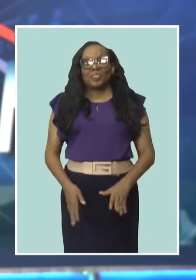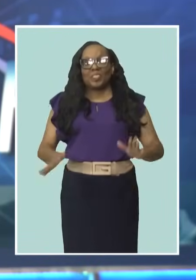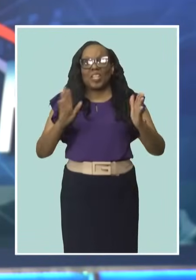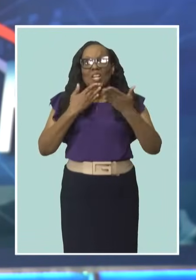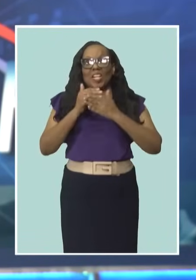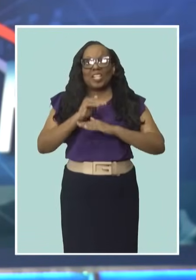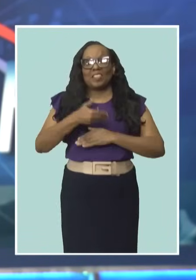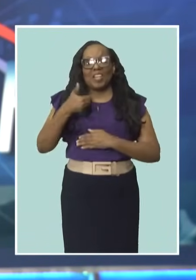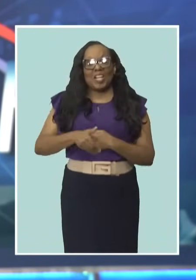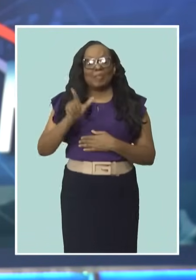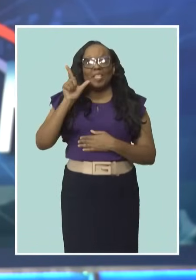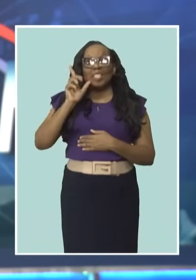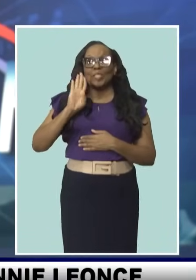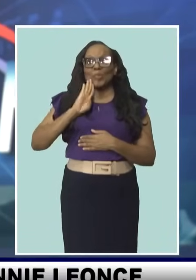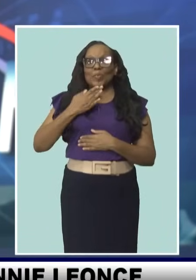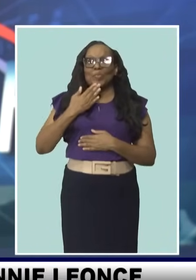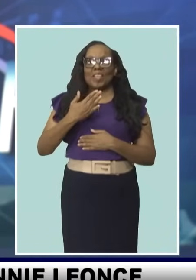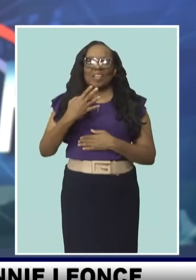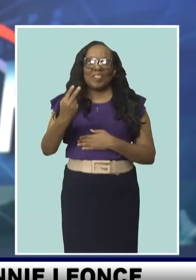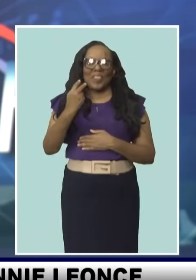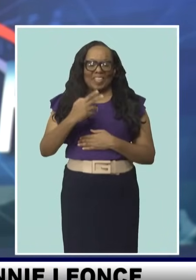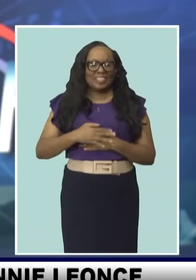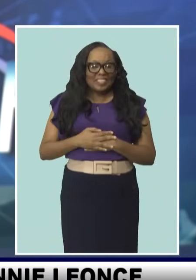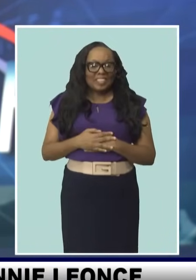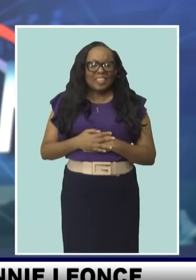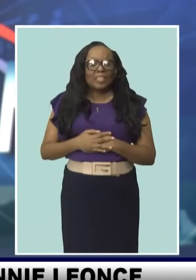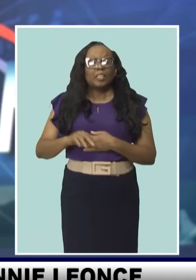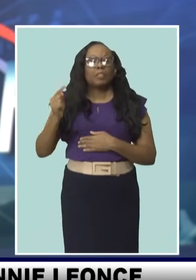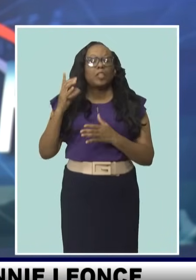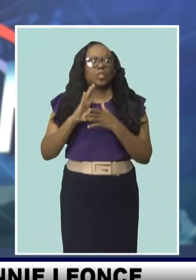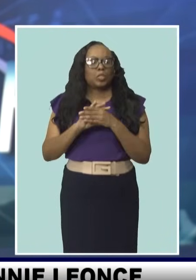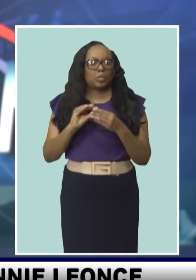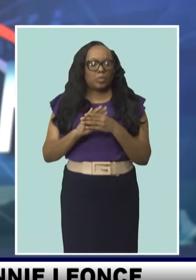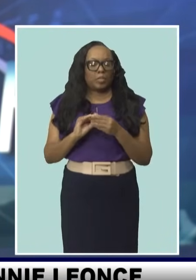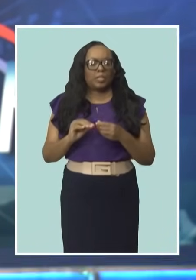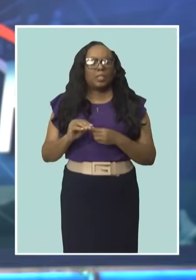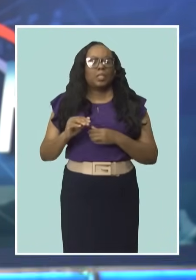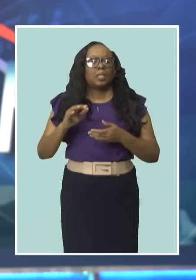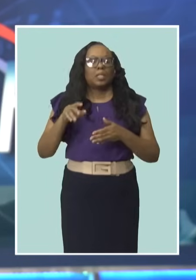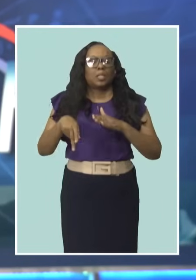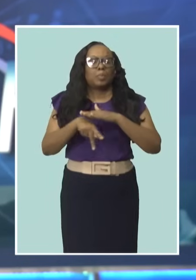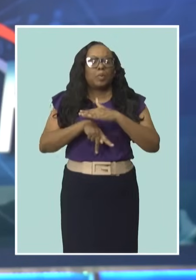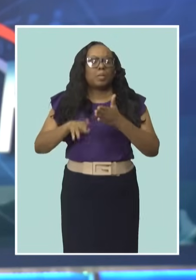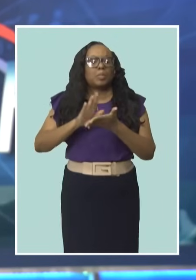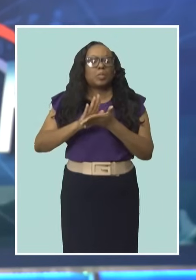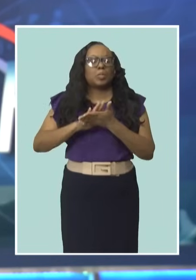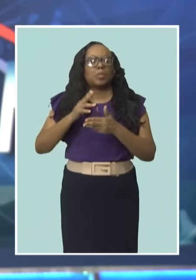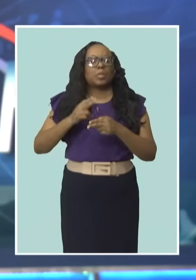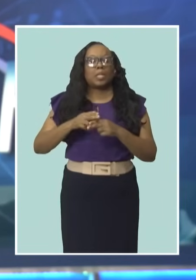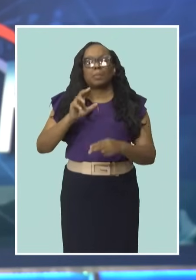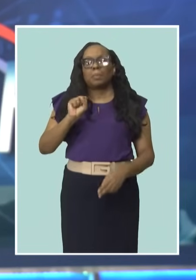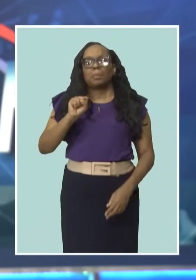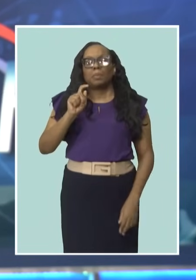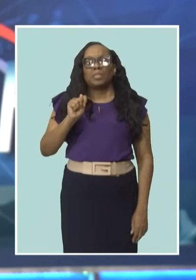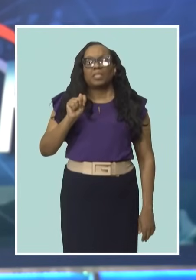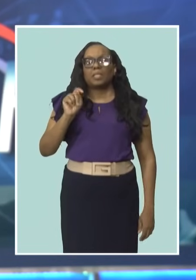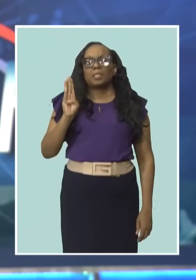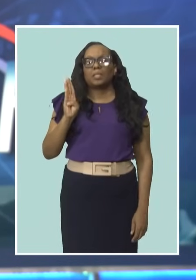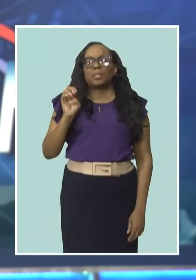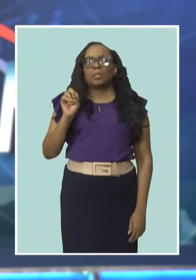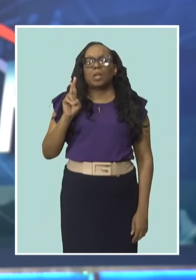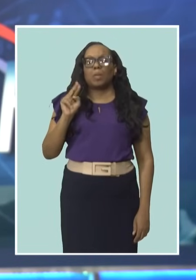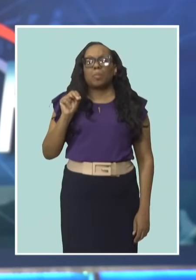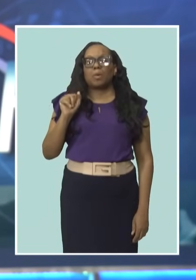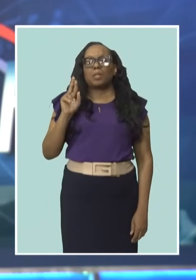Good evening, I'm Lisa Broom. Thank you for tuning in. In our top story tonight, St. Bernard's Primary School in Airy Hill, St. Joseph will reopen for